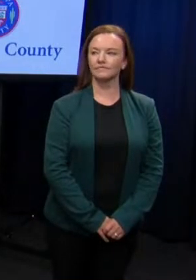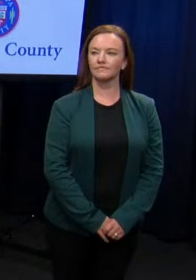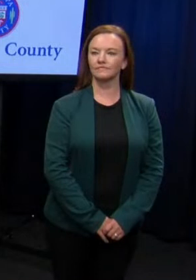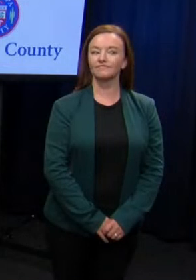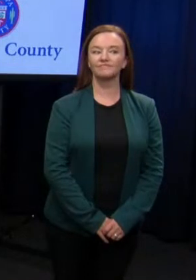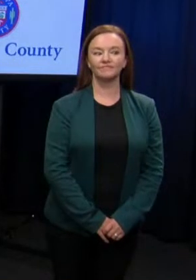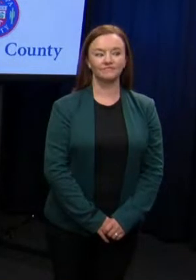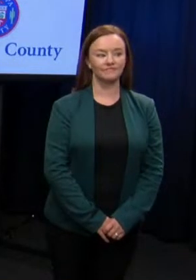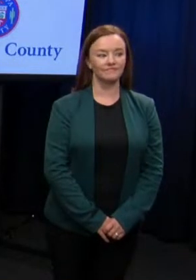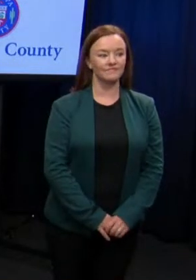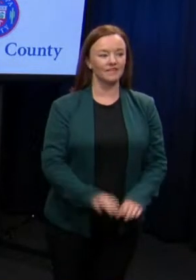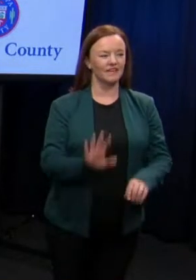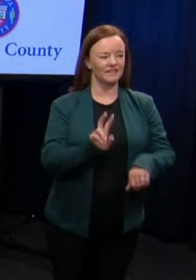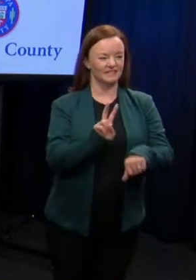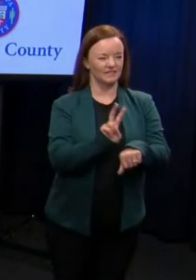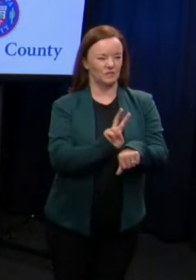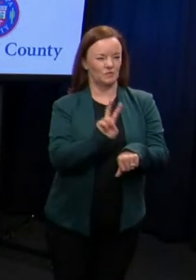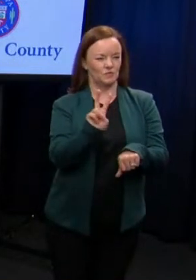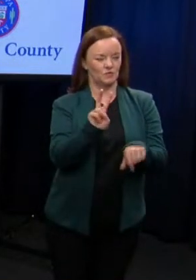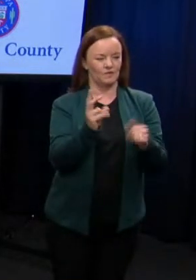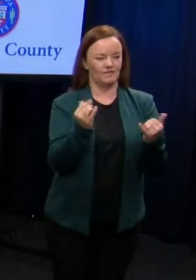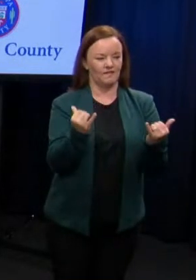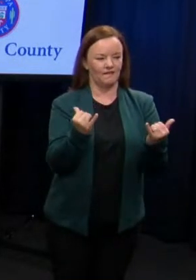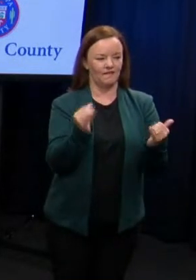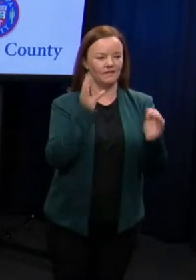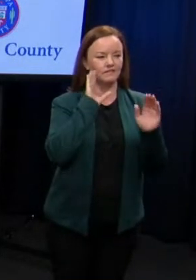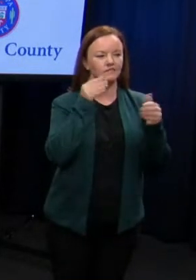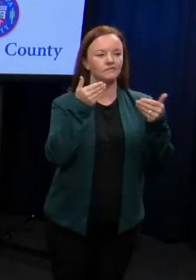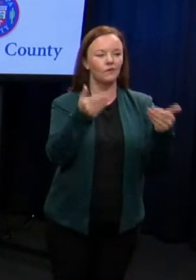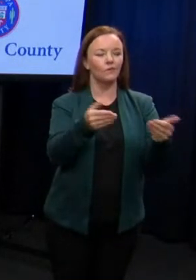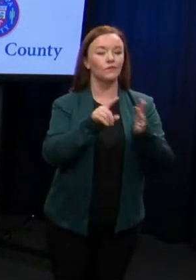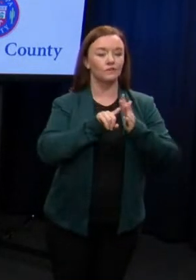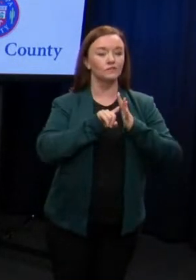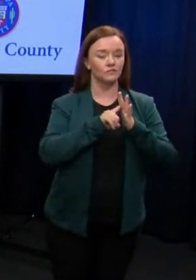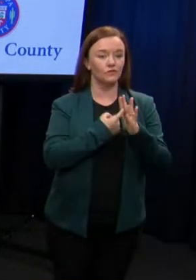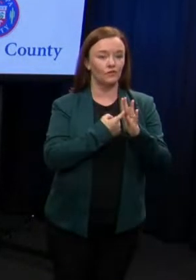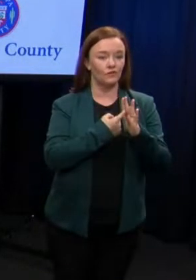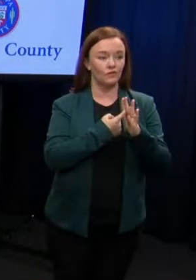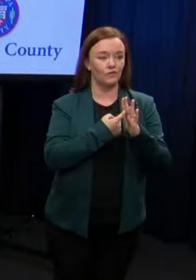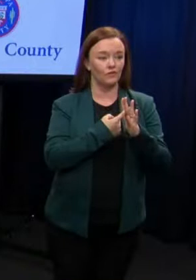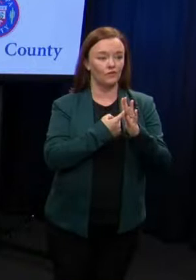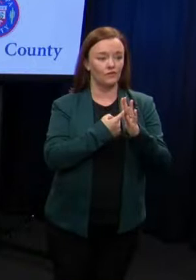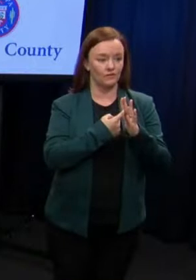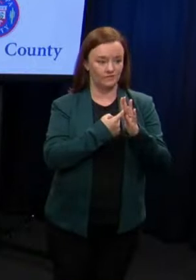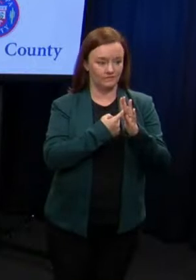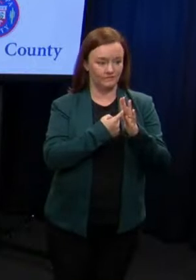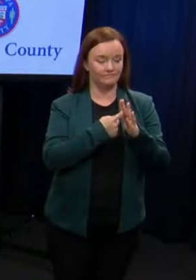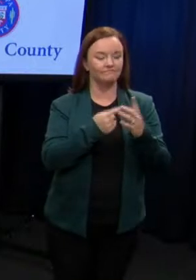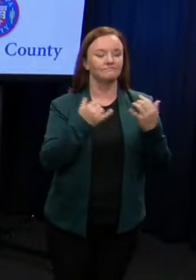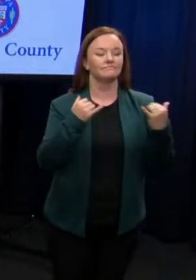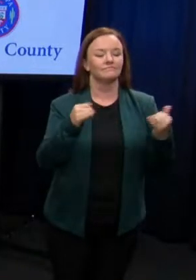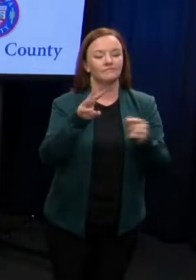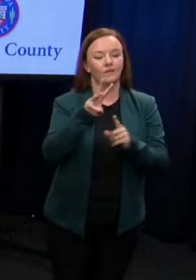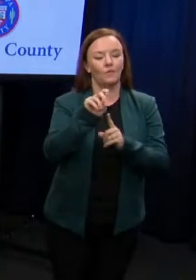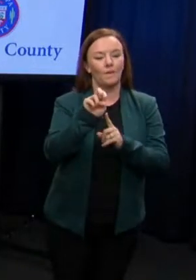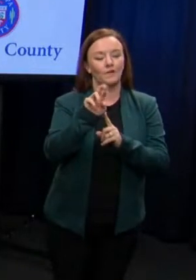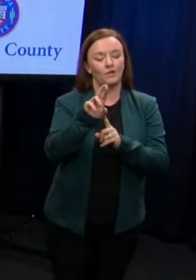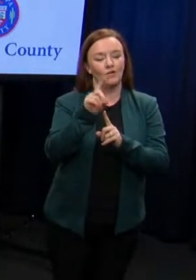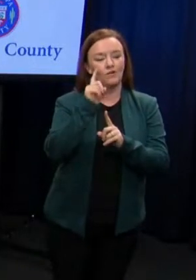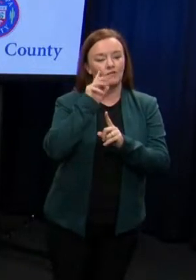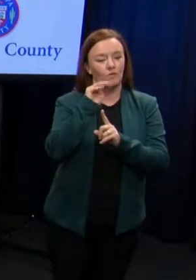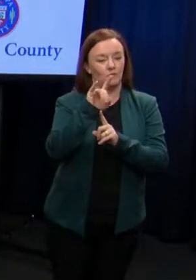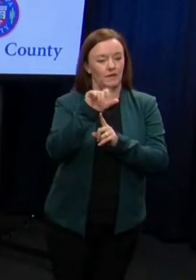All right, so it's just about 2 o'clock, so let's go ahead and get started. Let's make sure the webinar... The broadcast is now starting. All attendees are